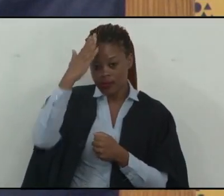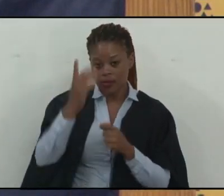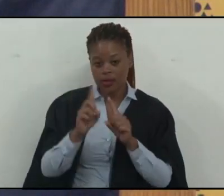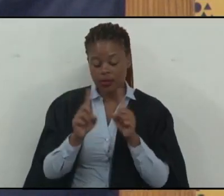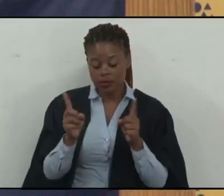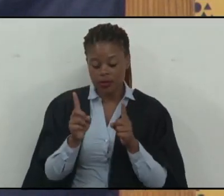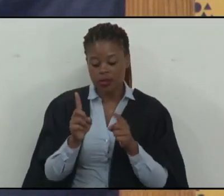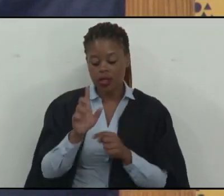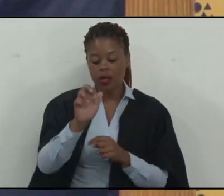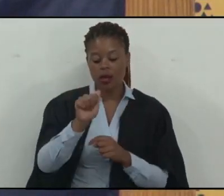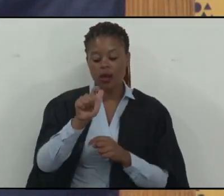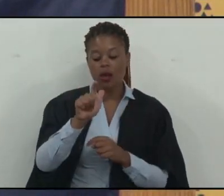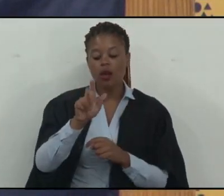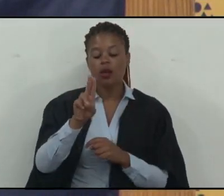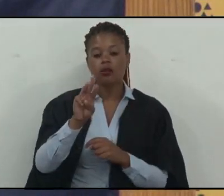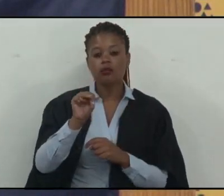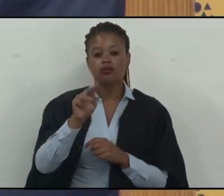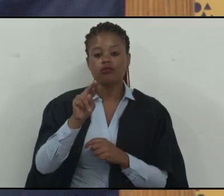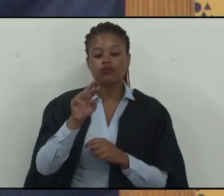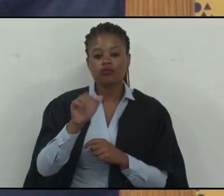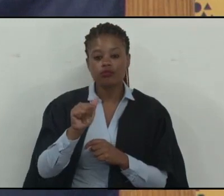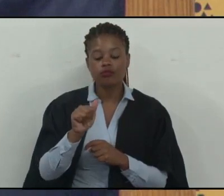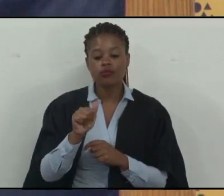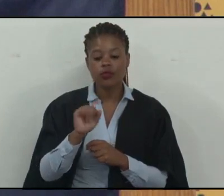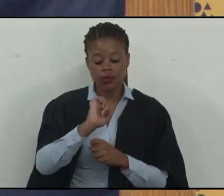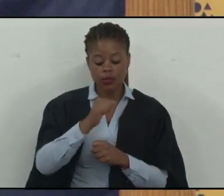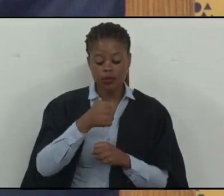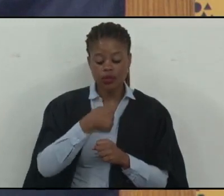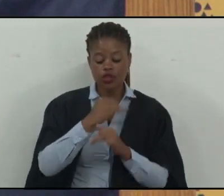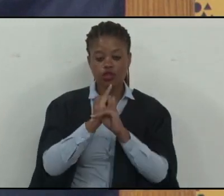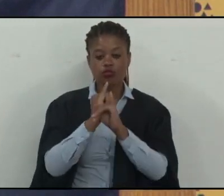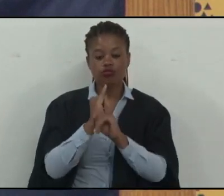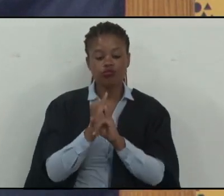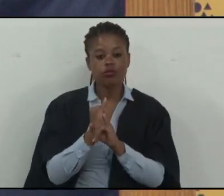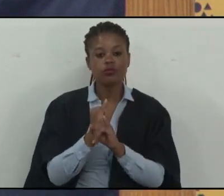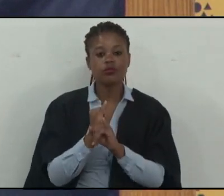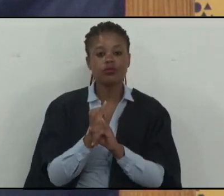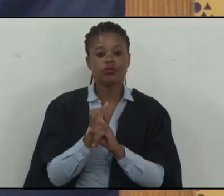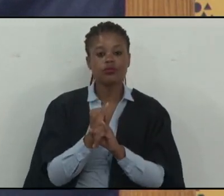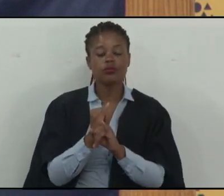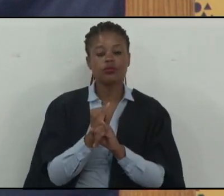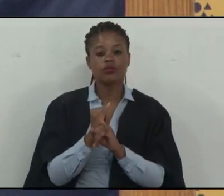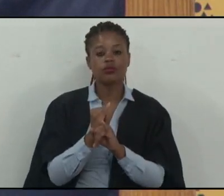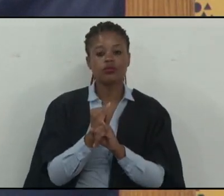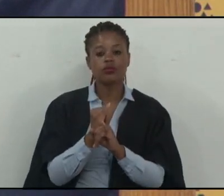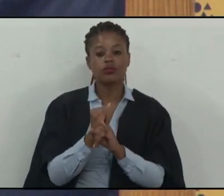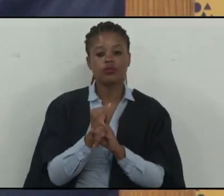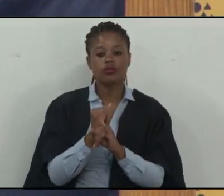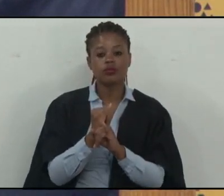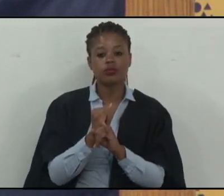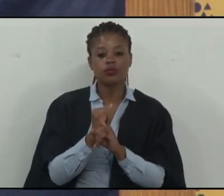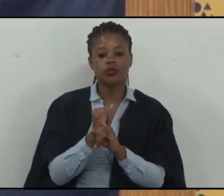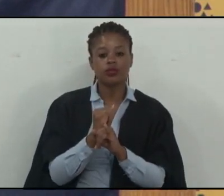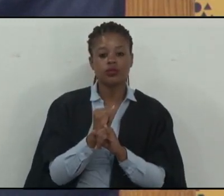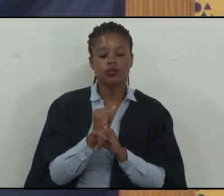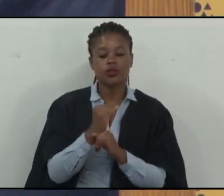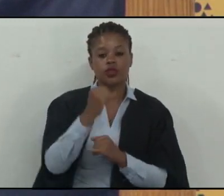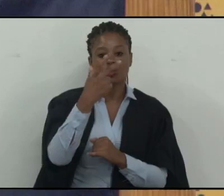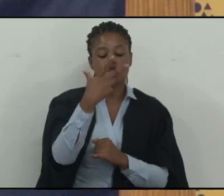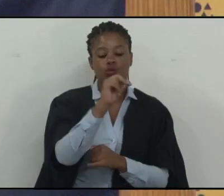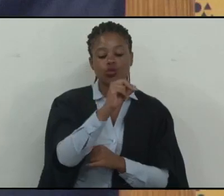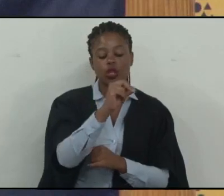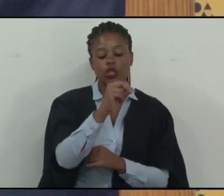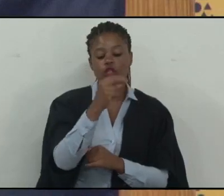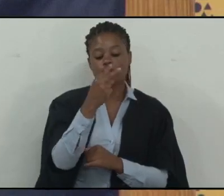from alumni from other institutions of higher learning. According to the